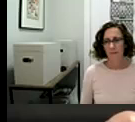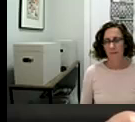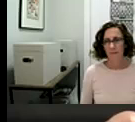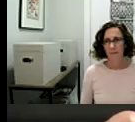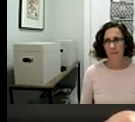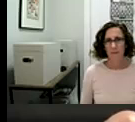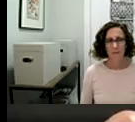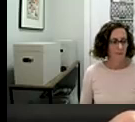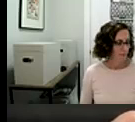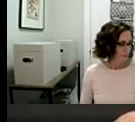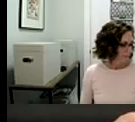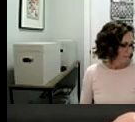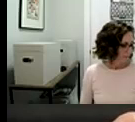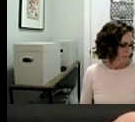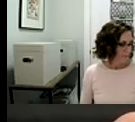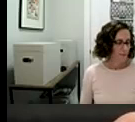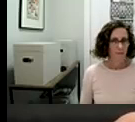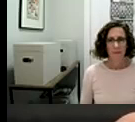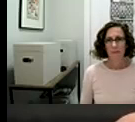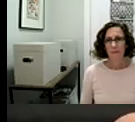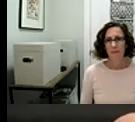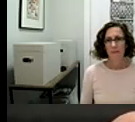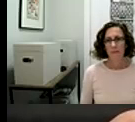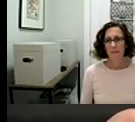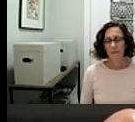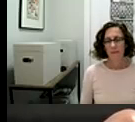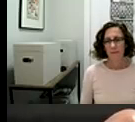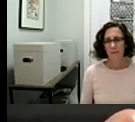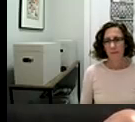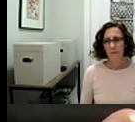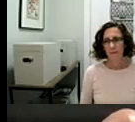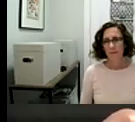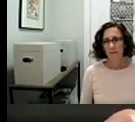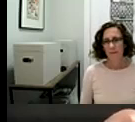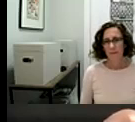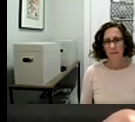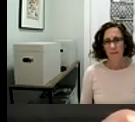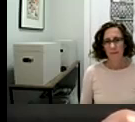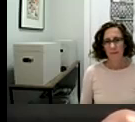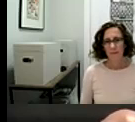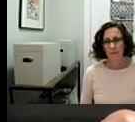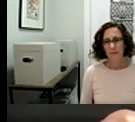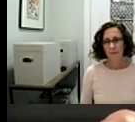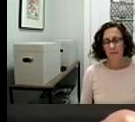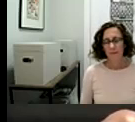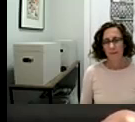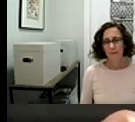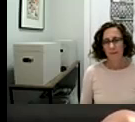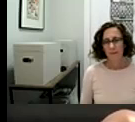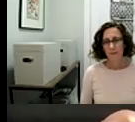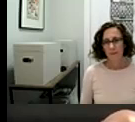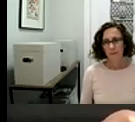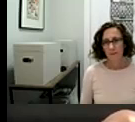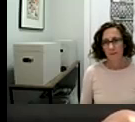the site's functional and visual context. This would be the case for the Frick Park public artwork,